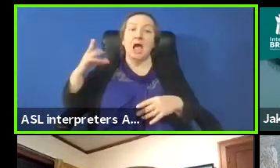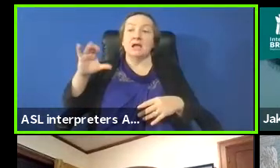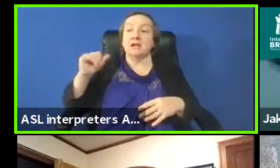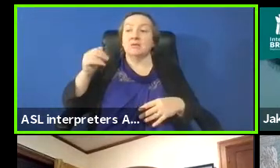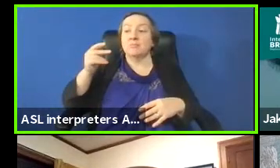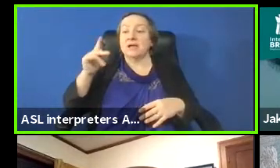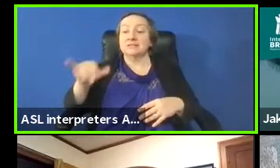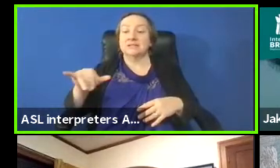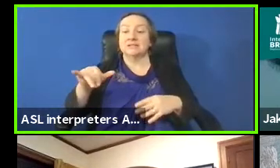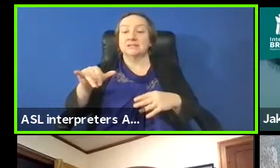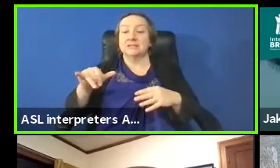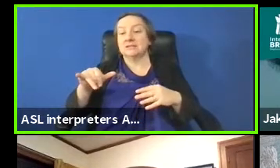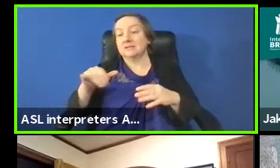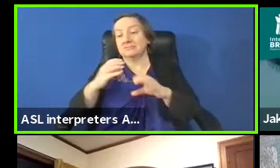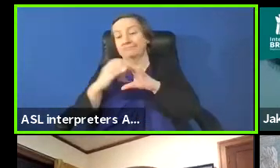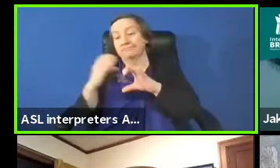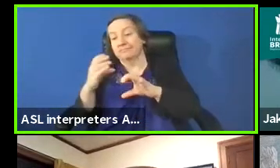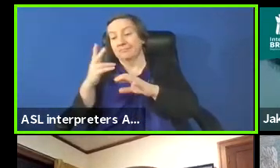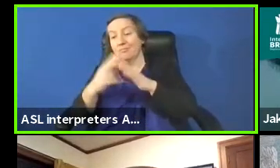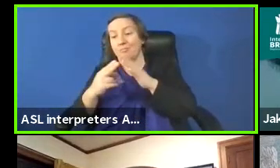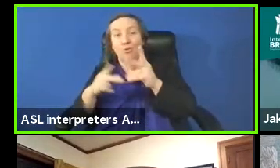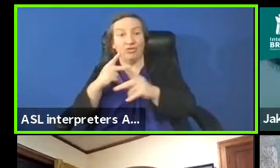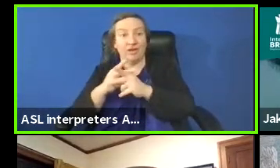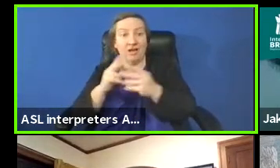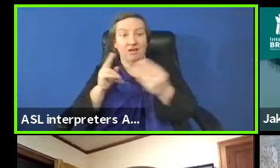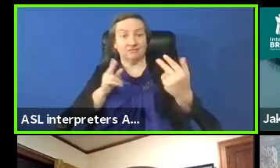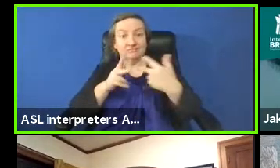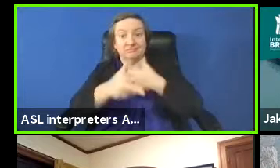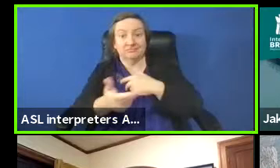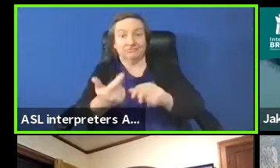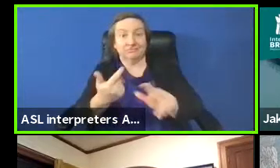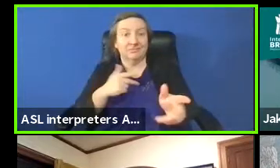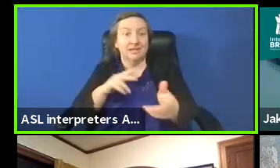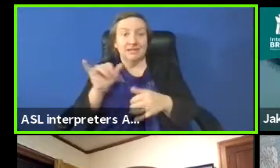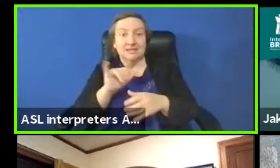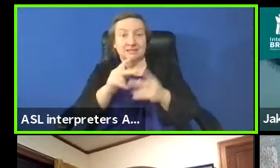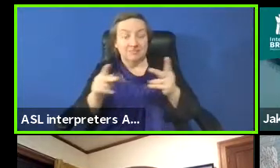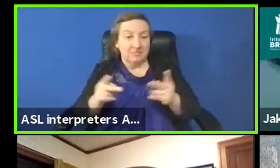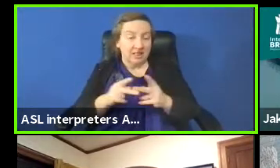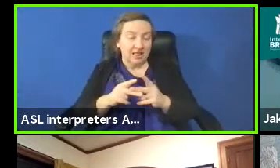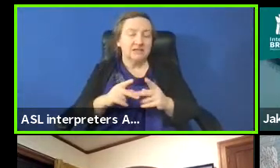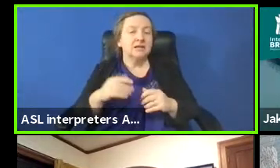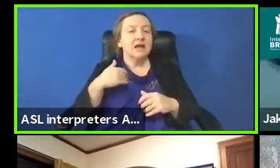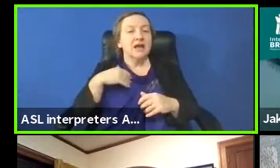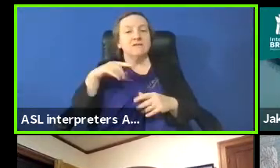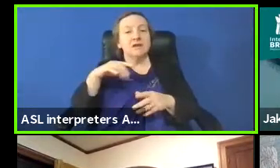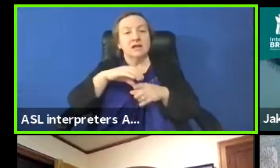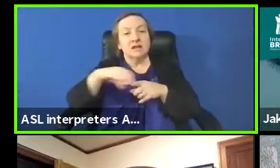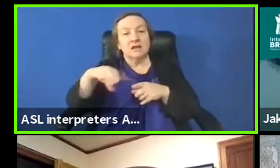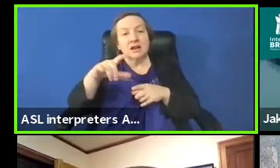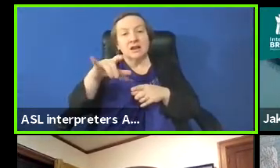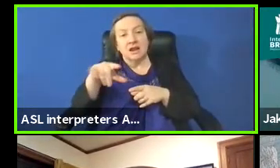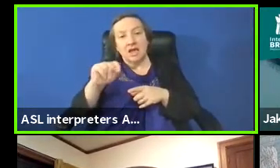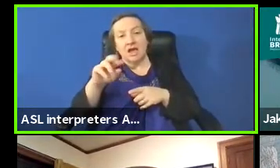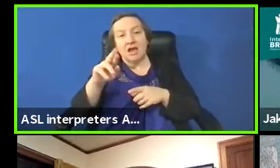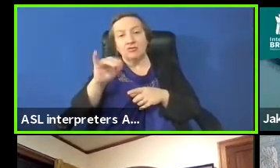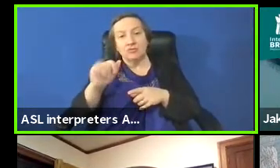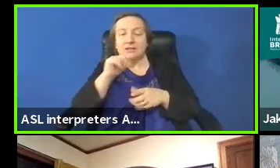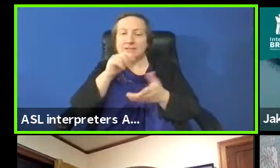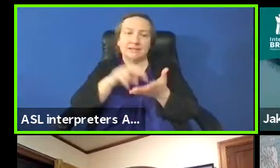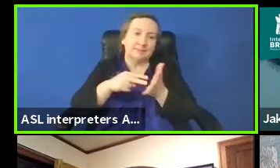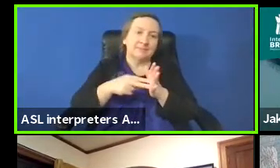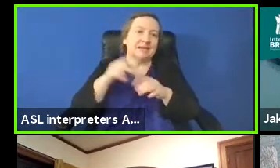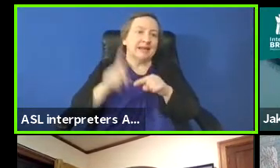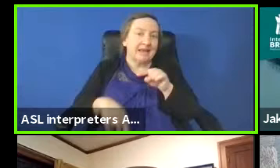transit systems operating simultaneously in the same place, having a light rail system does not preclude having